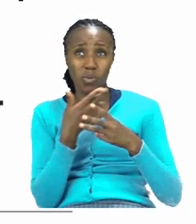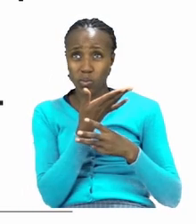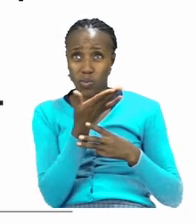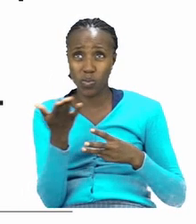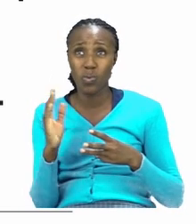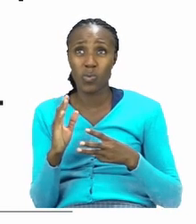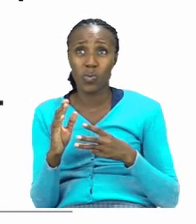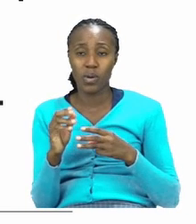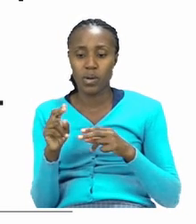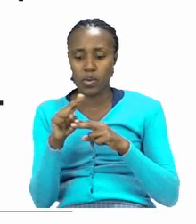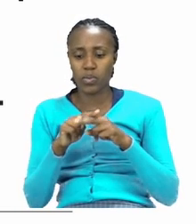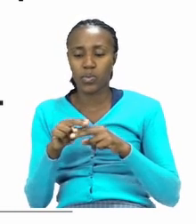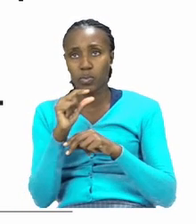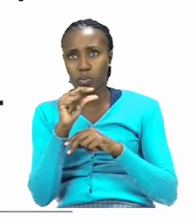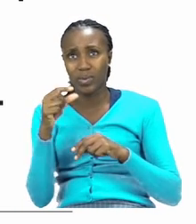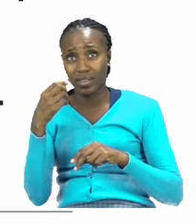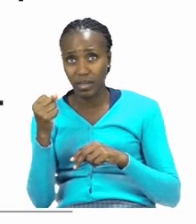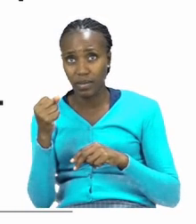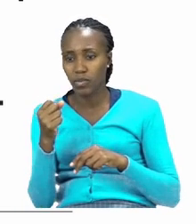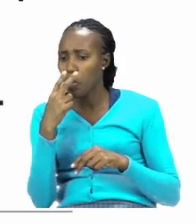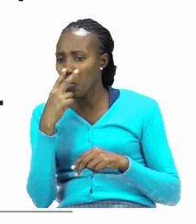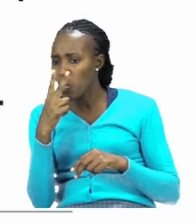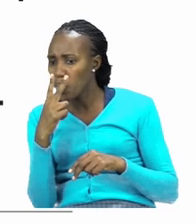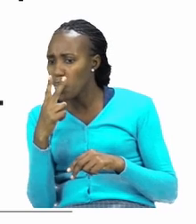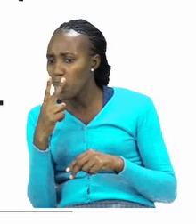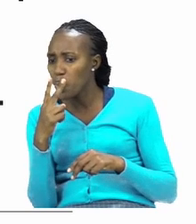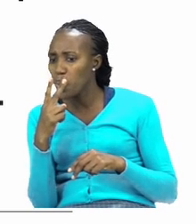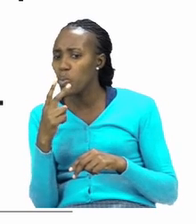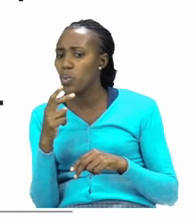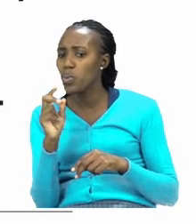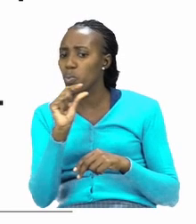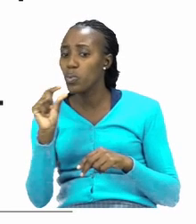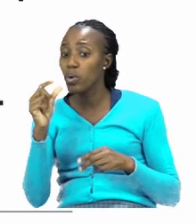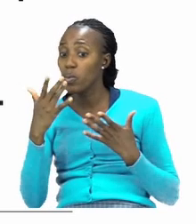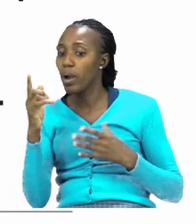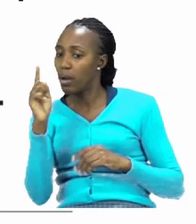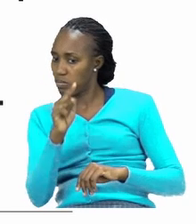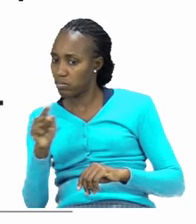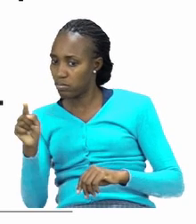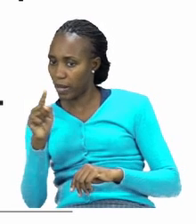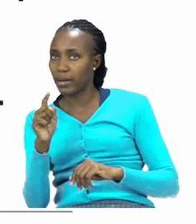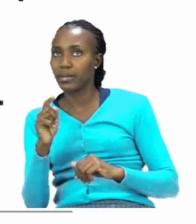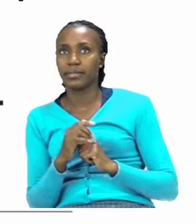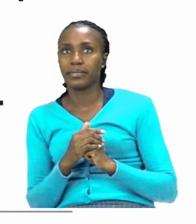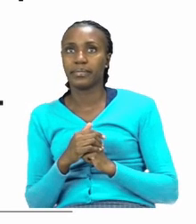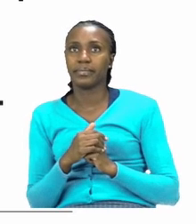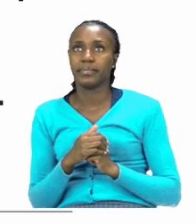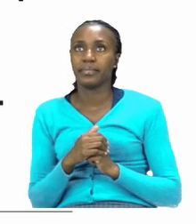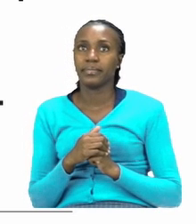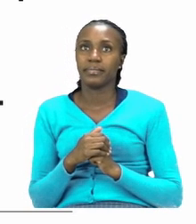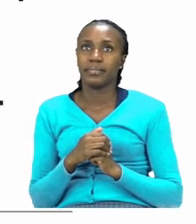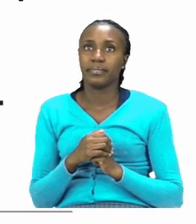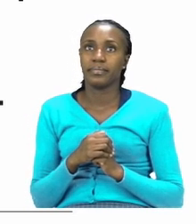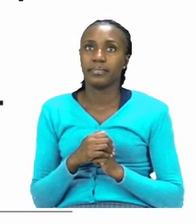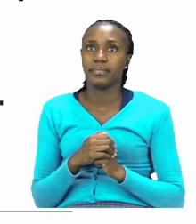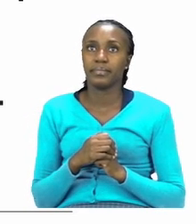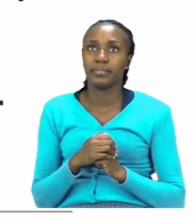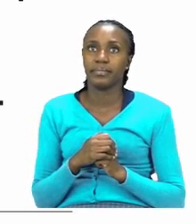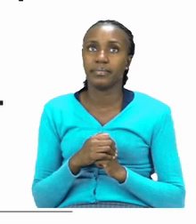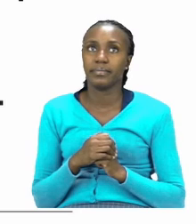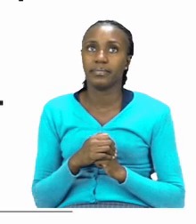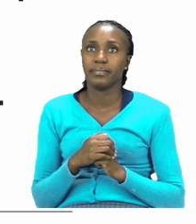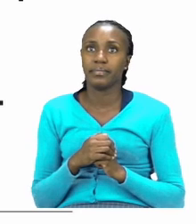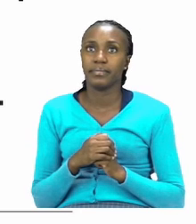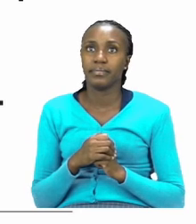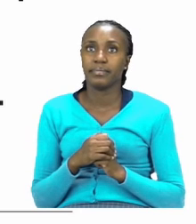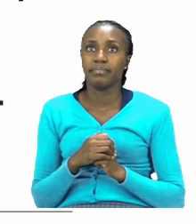Your job is to circle the sight word when you see it in the sentence. The last one